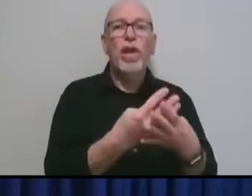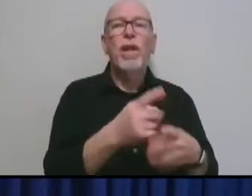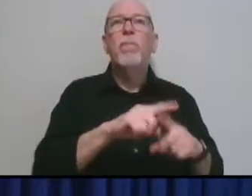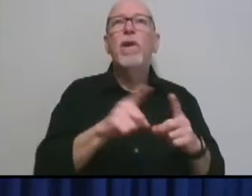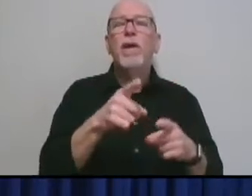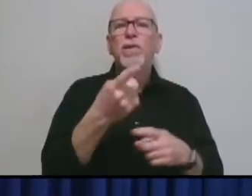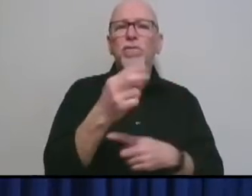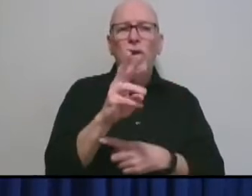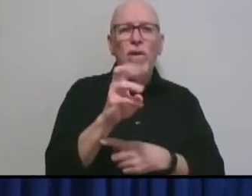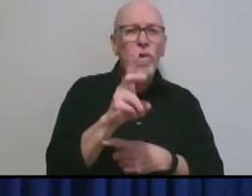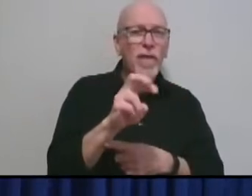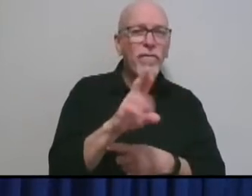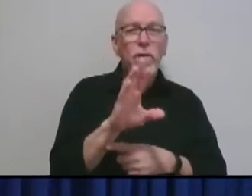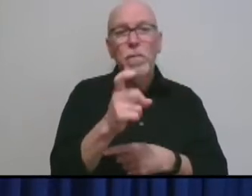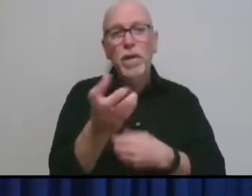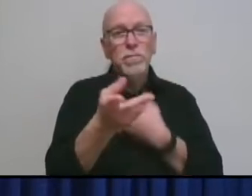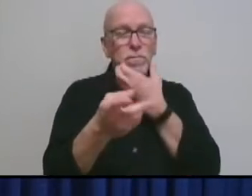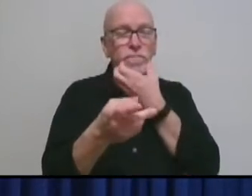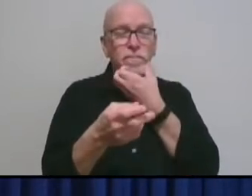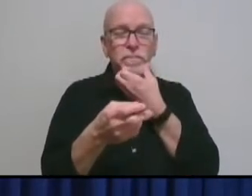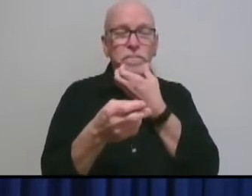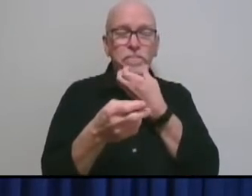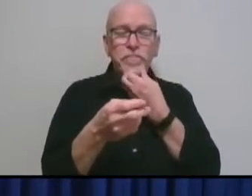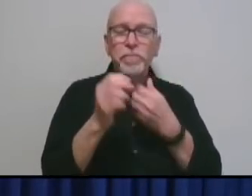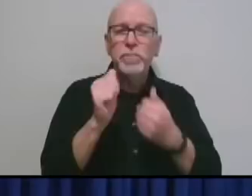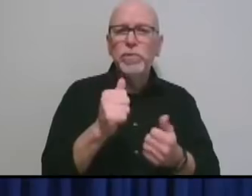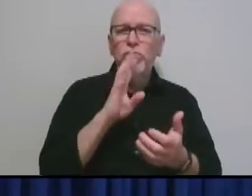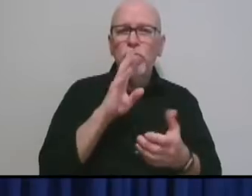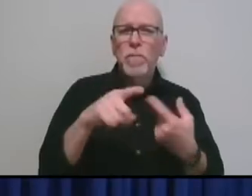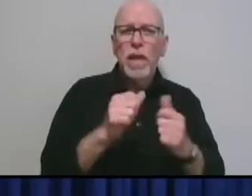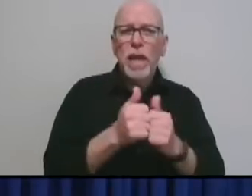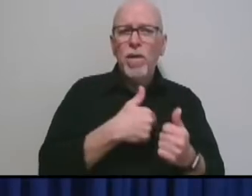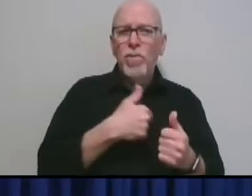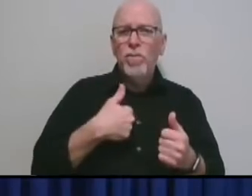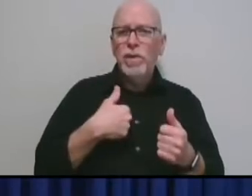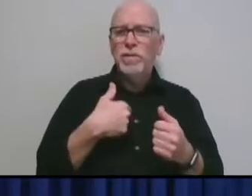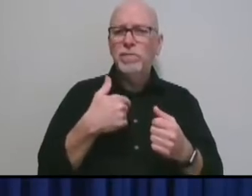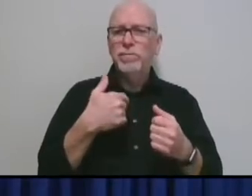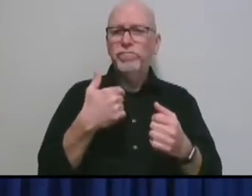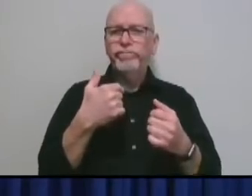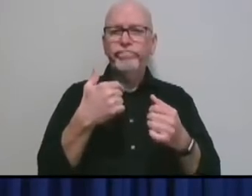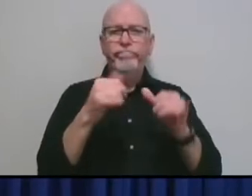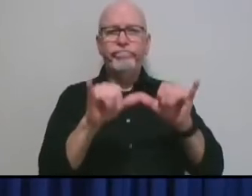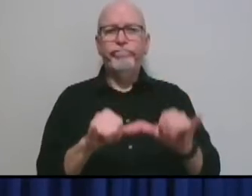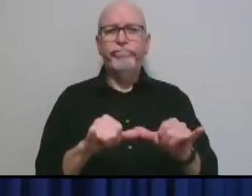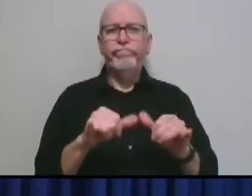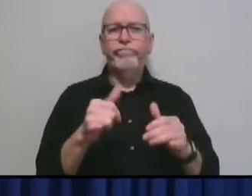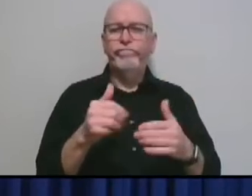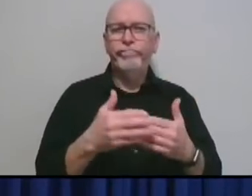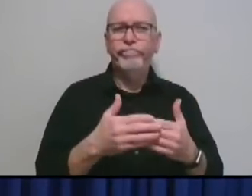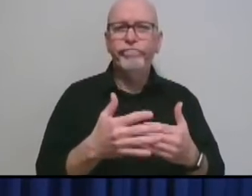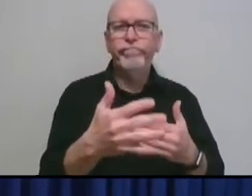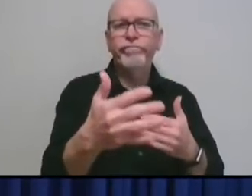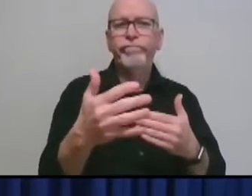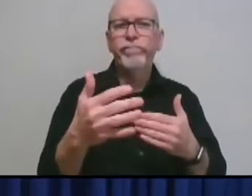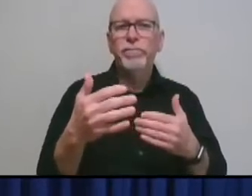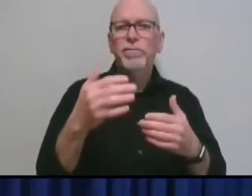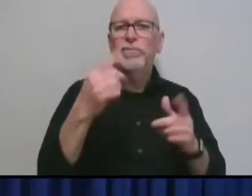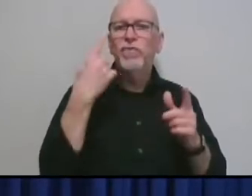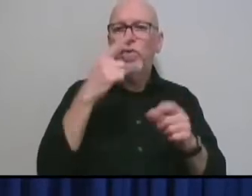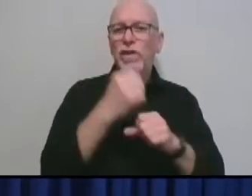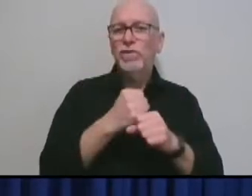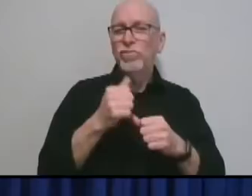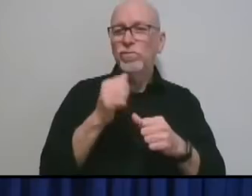Dr. Box, you want to talk about how we calibrate moving down, covering more